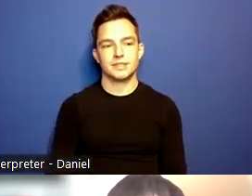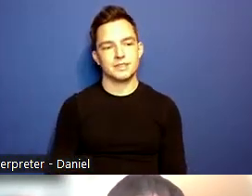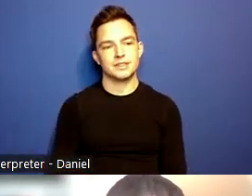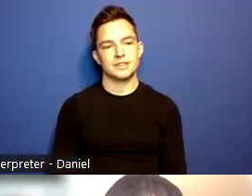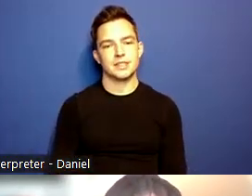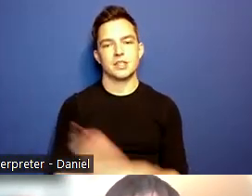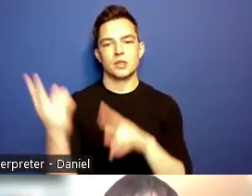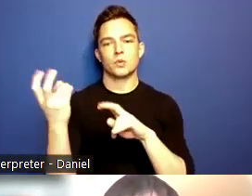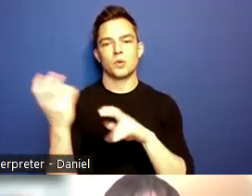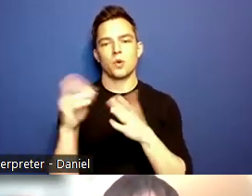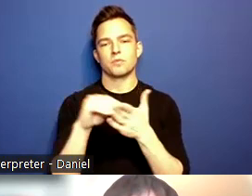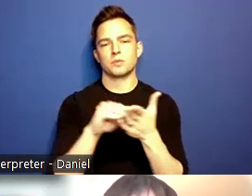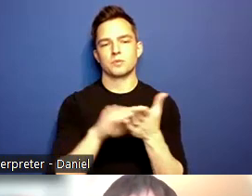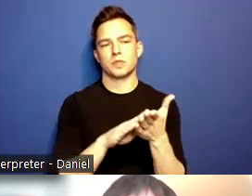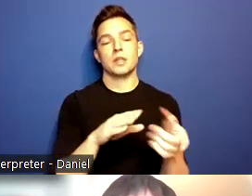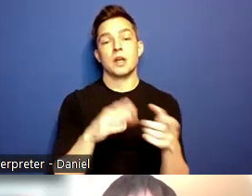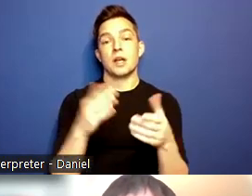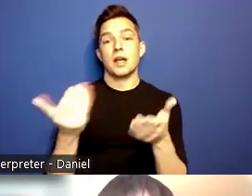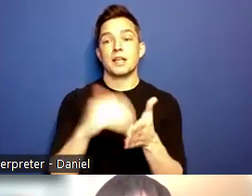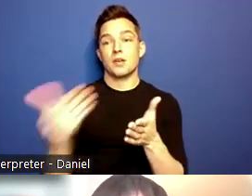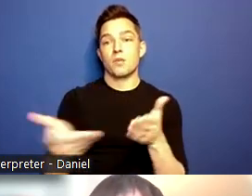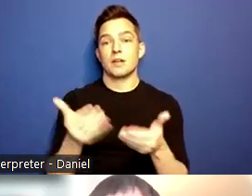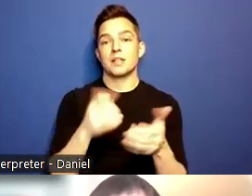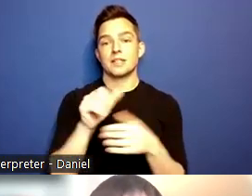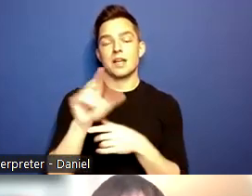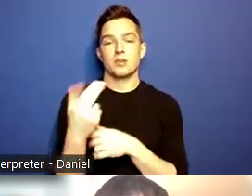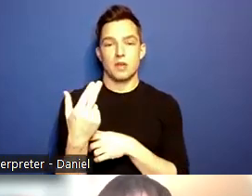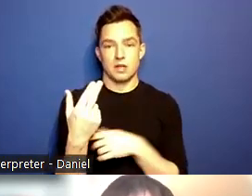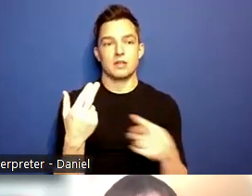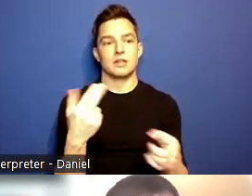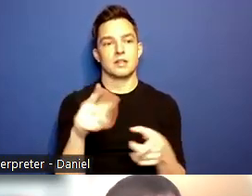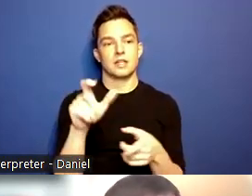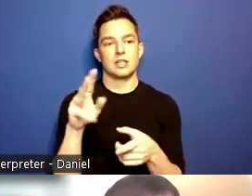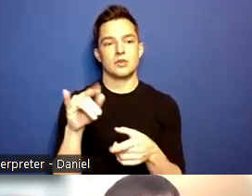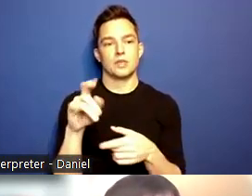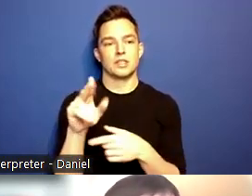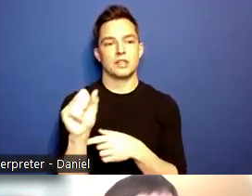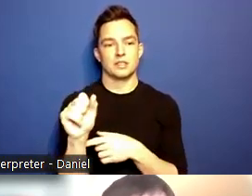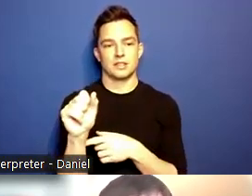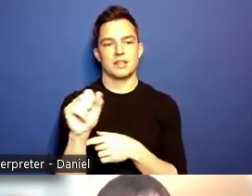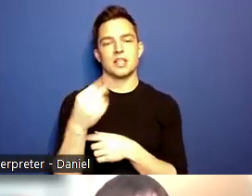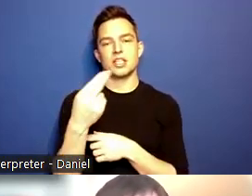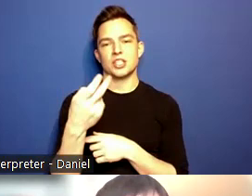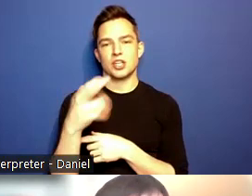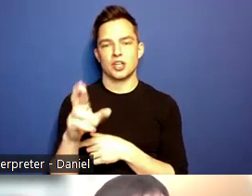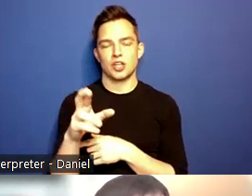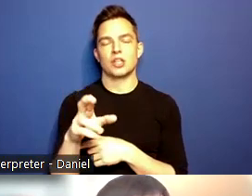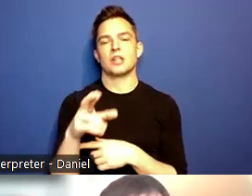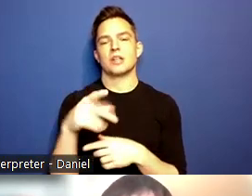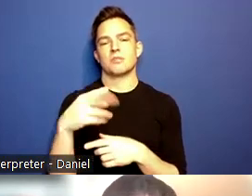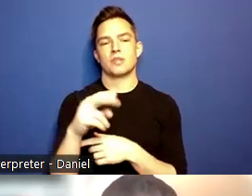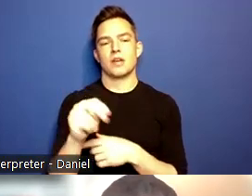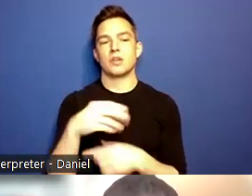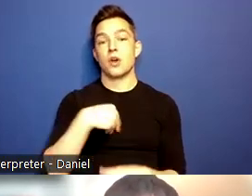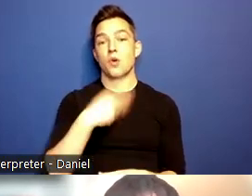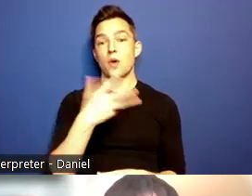All right, again, welcome everyone. My name is Sarah Lewis. I use she and her pronouns, and I am a white woman with very